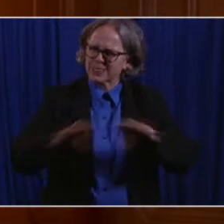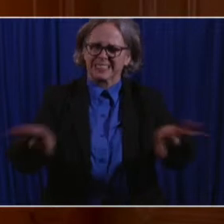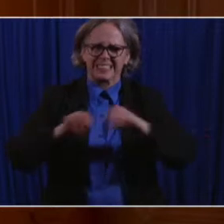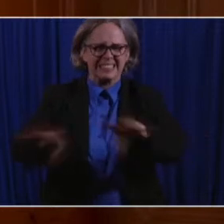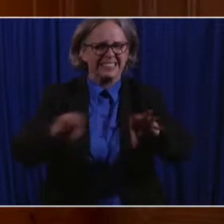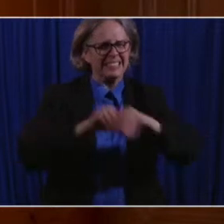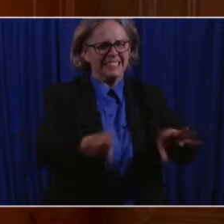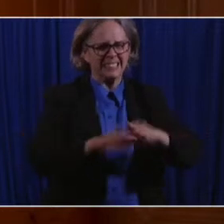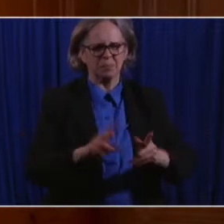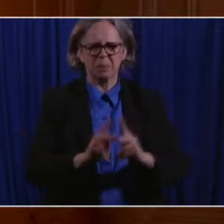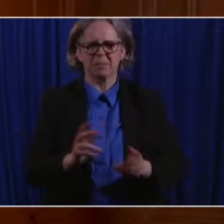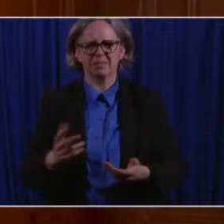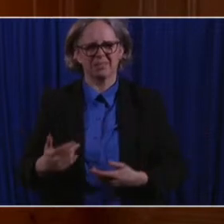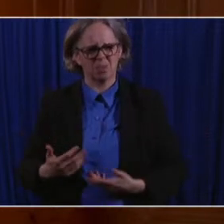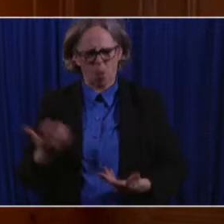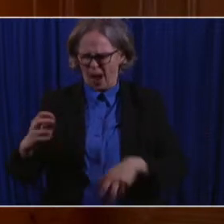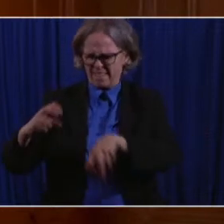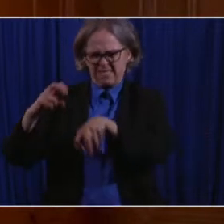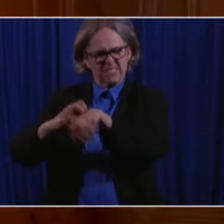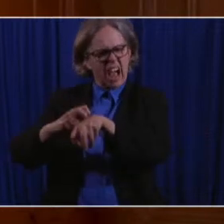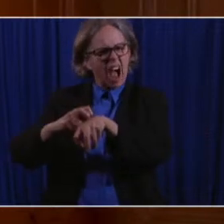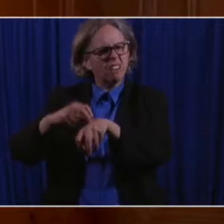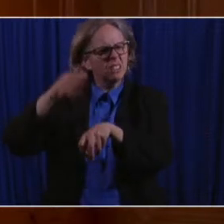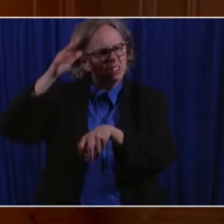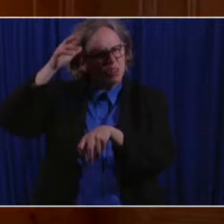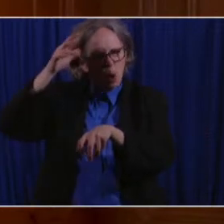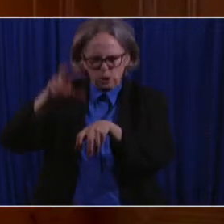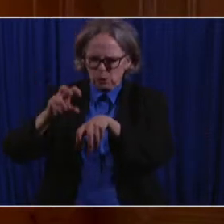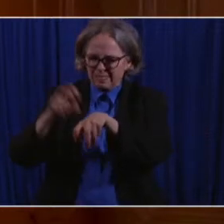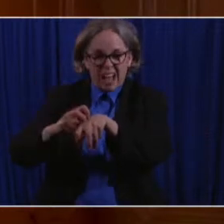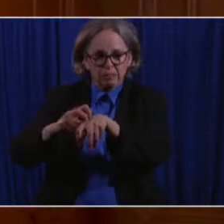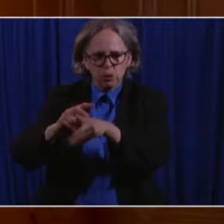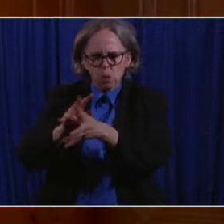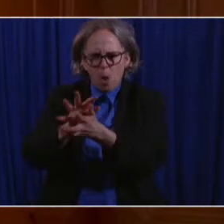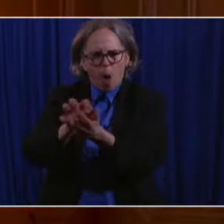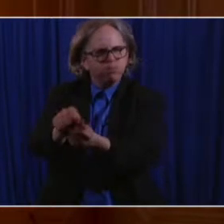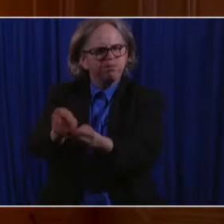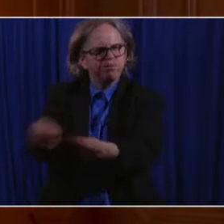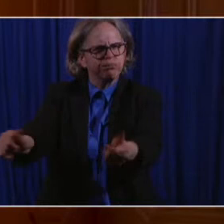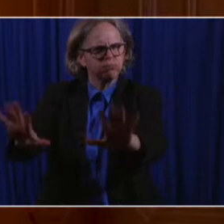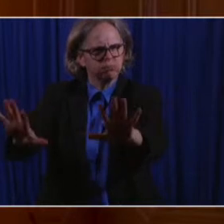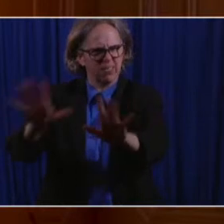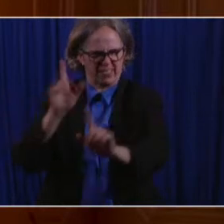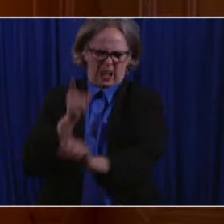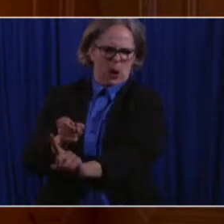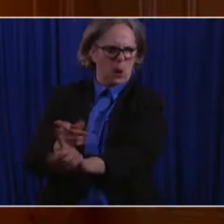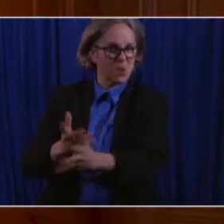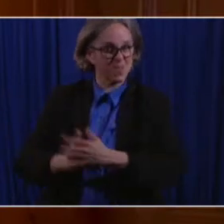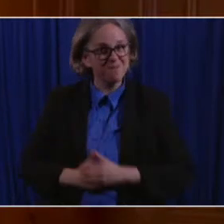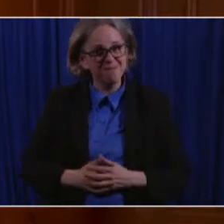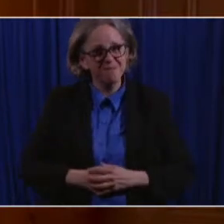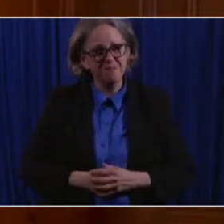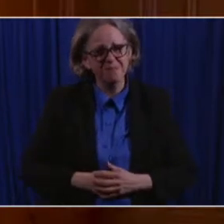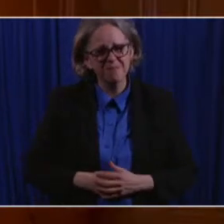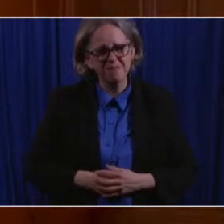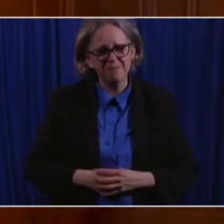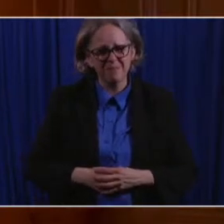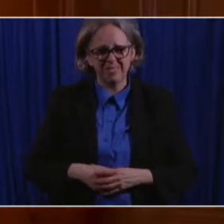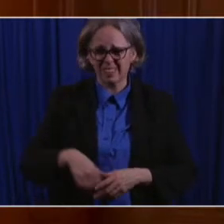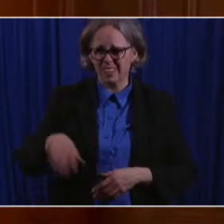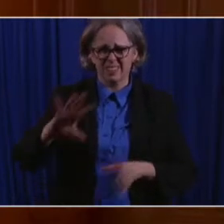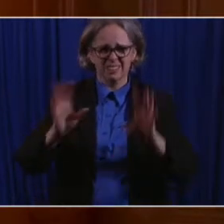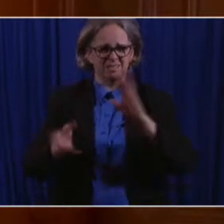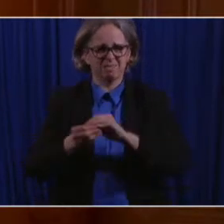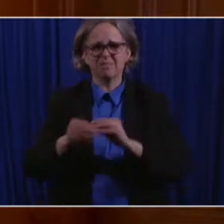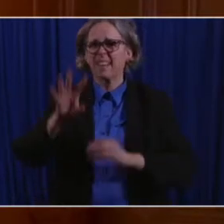ground. Along with the plateaued statewide case rate, we're seeing 52 counties with an increase in